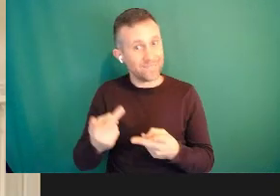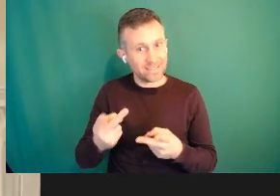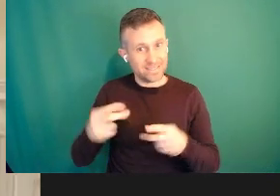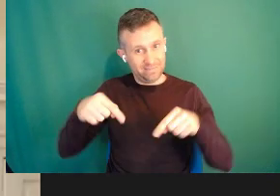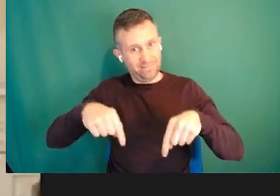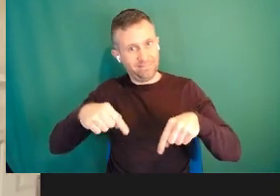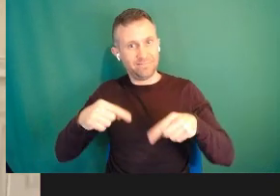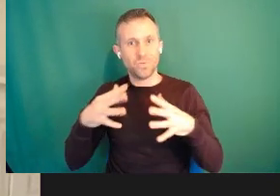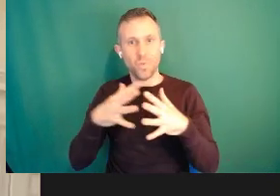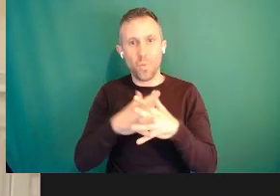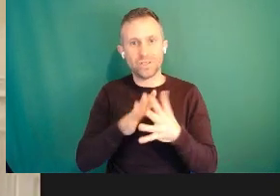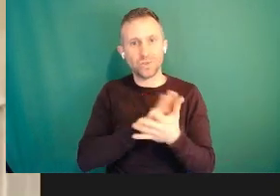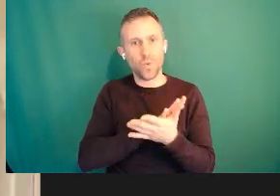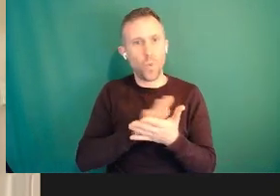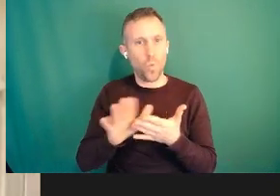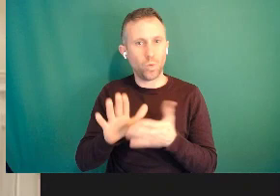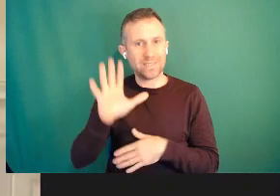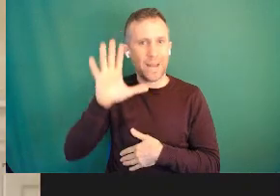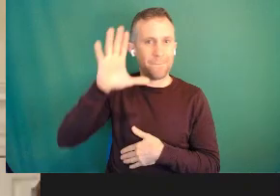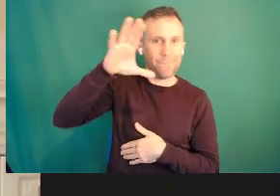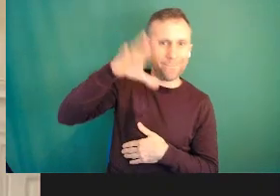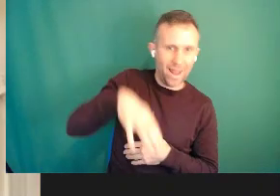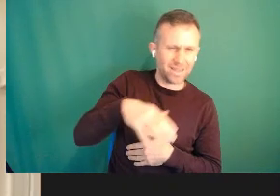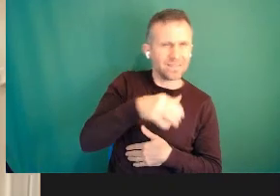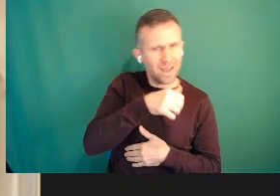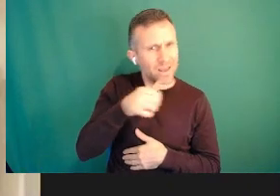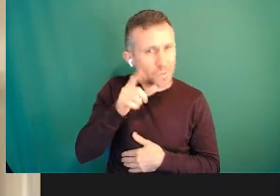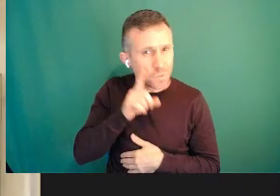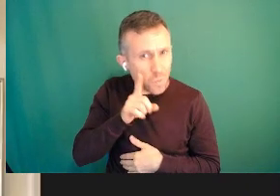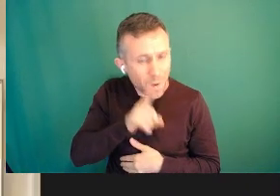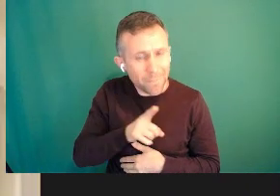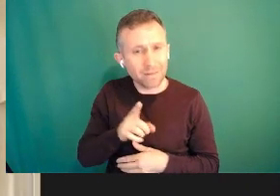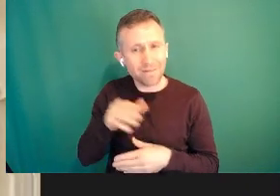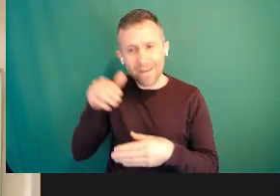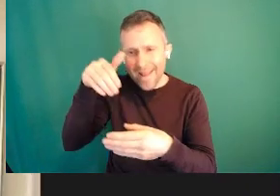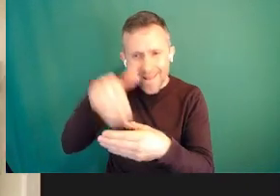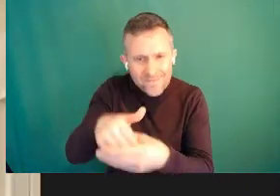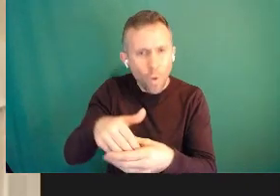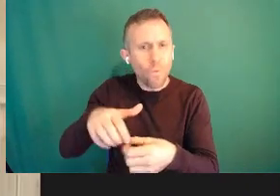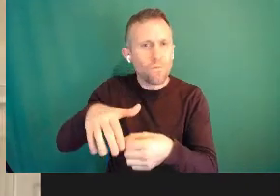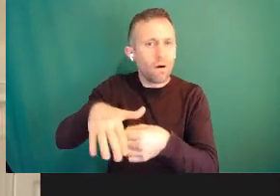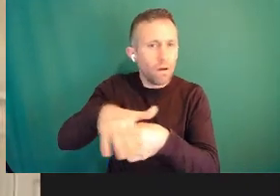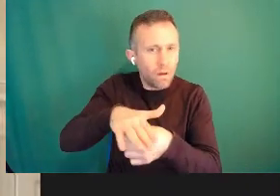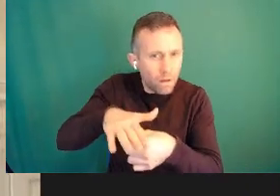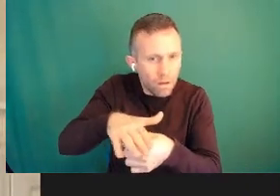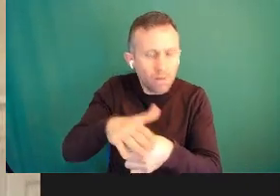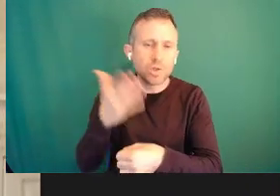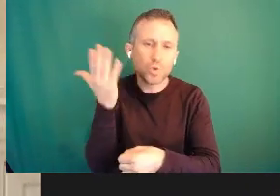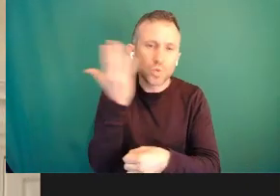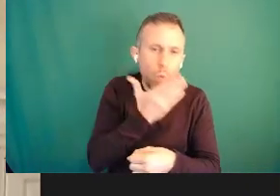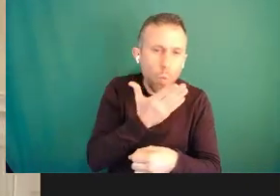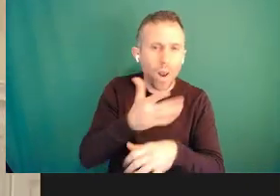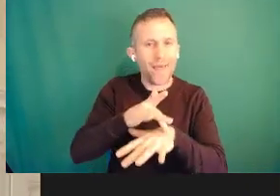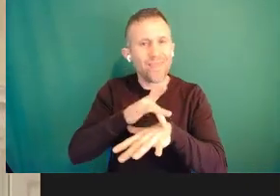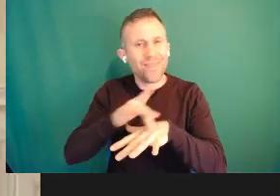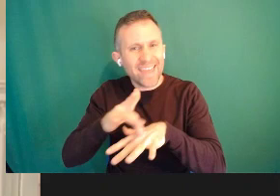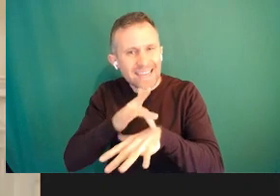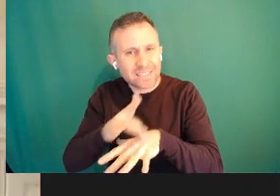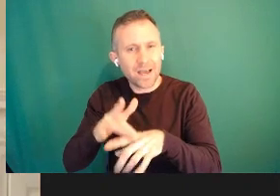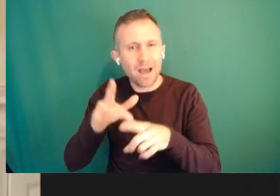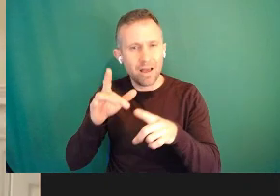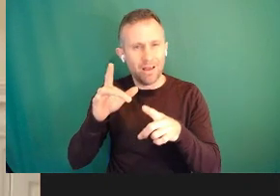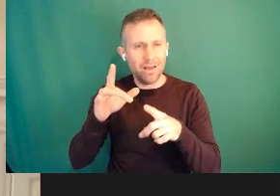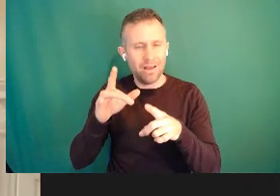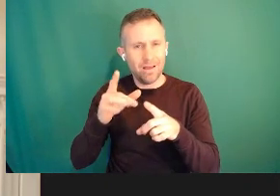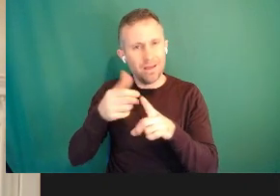groups. And she'd have school children come and visit and have a look around the house. And open